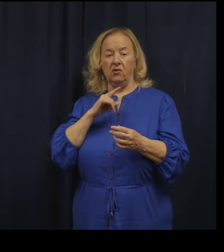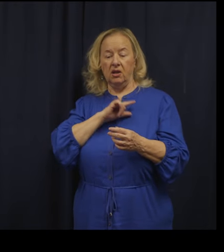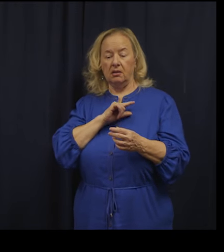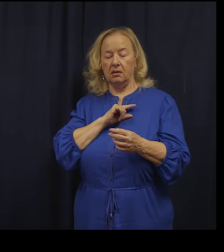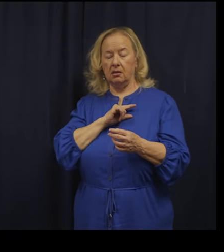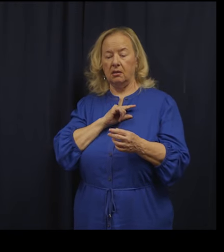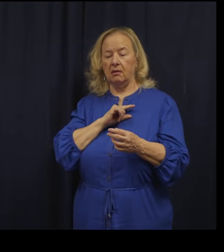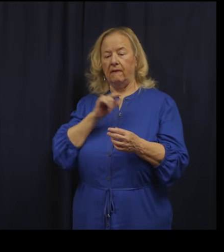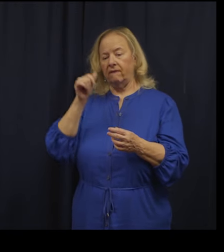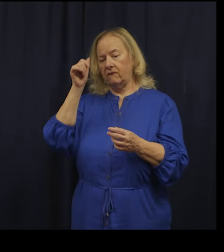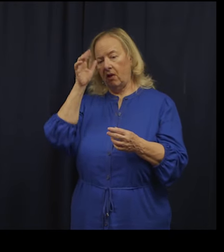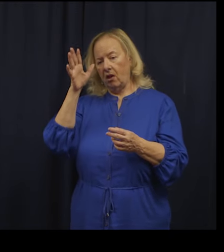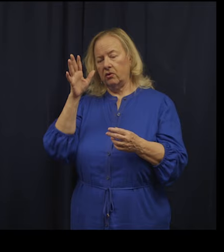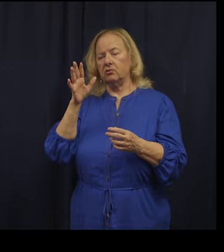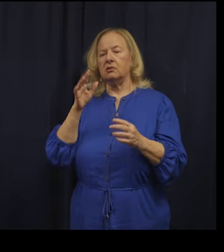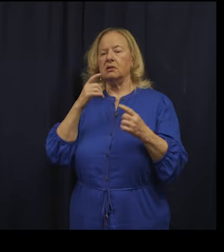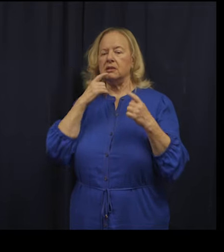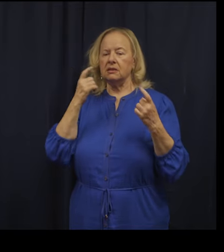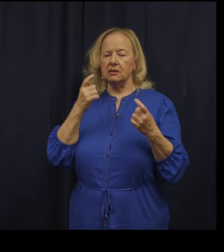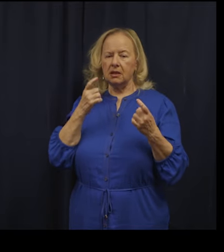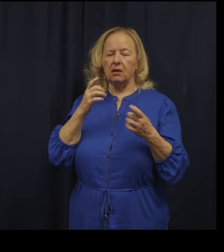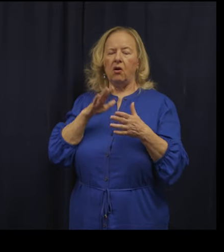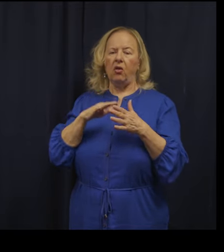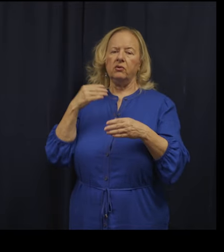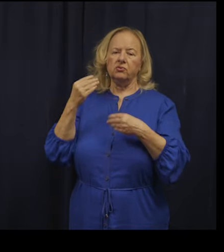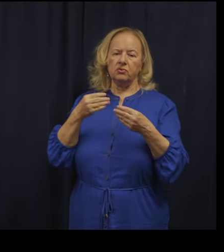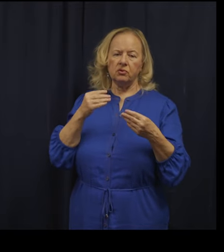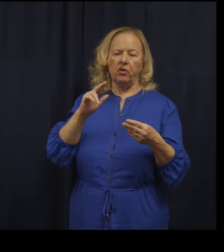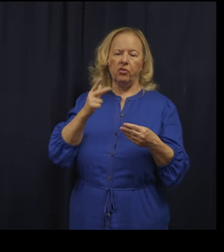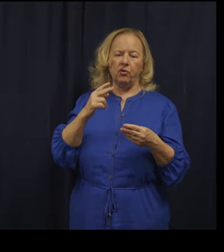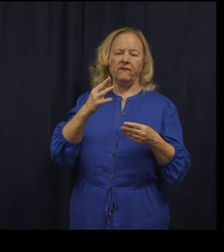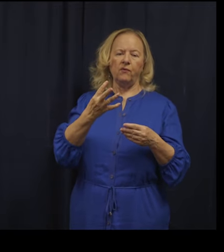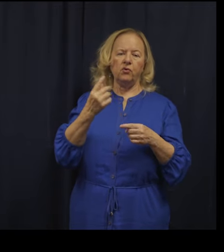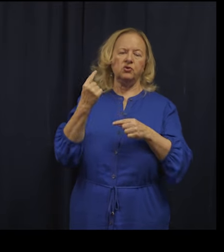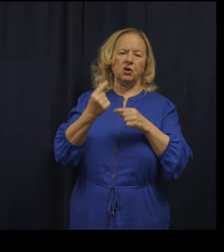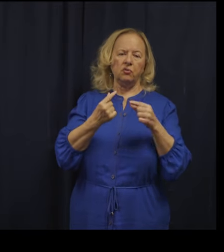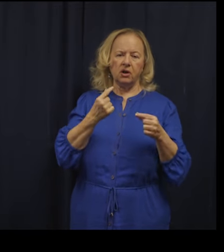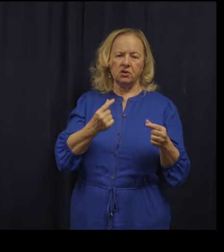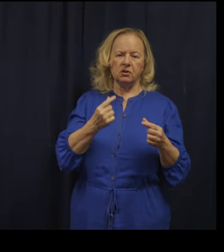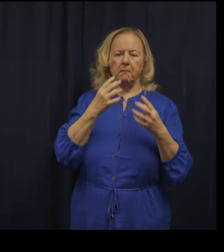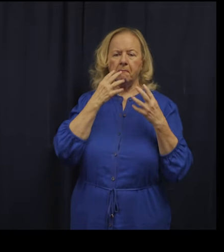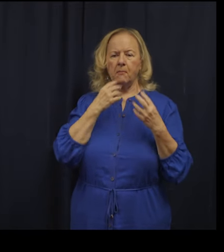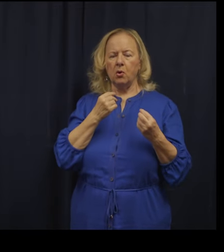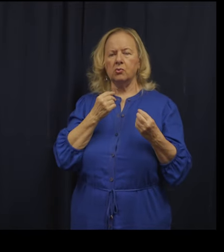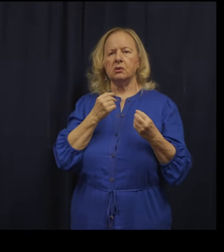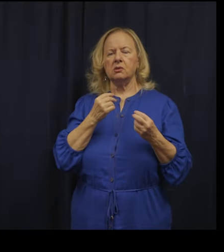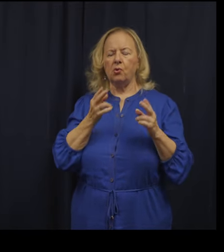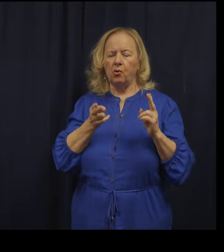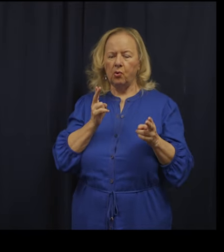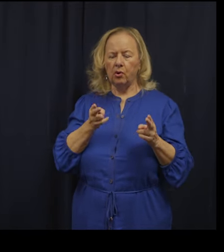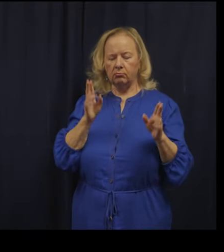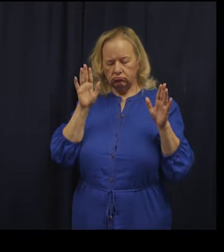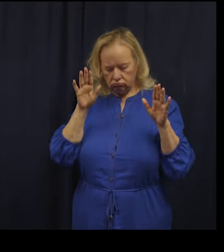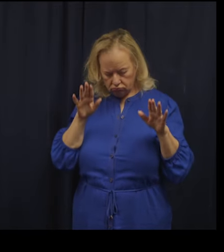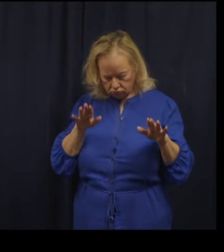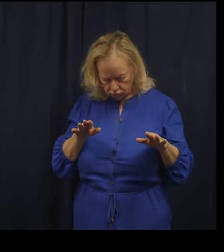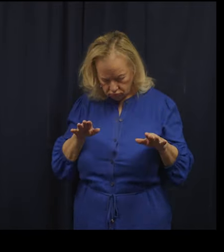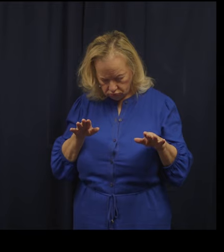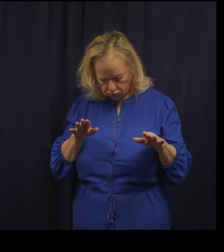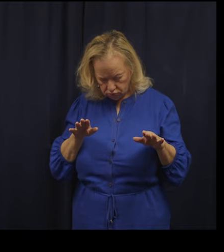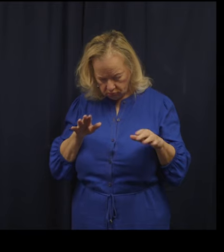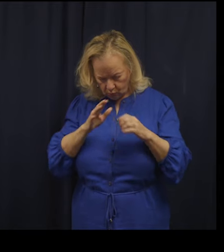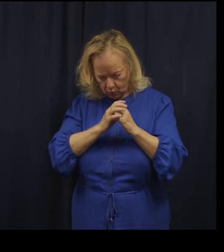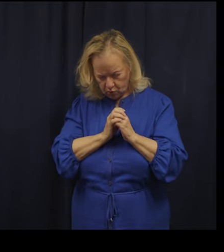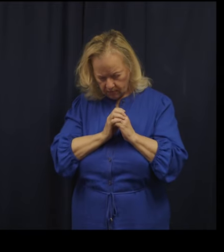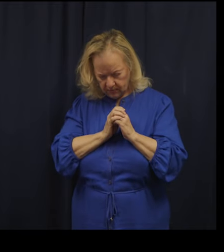visiting the iniquity of the fathers upon the children's children, to the third and fourth generation. Moses makes haste, bows his head toward the earth, and